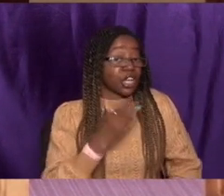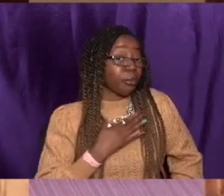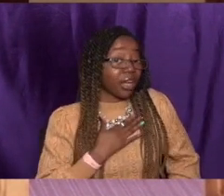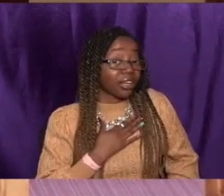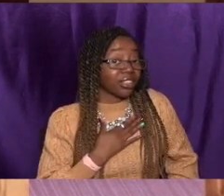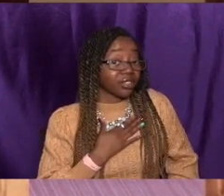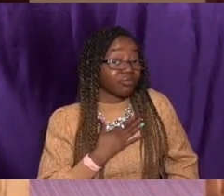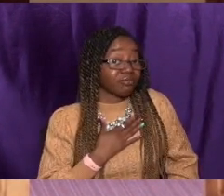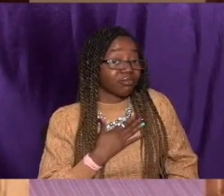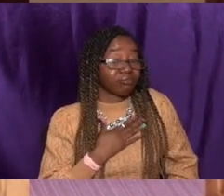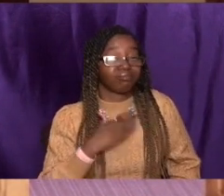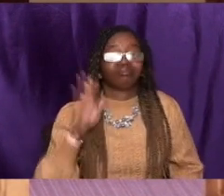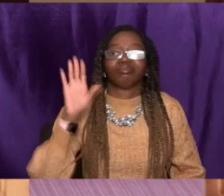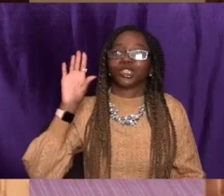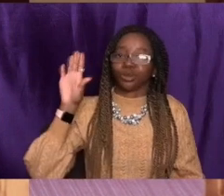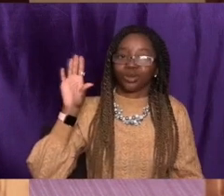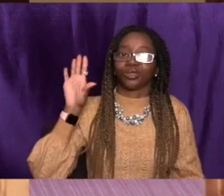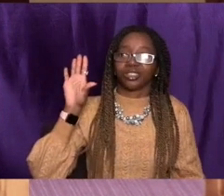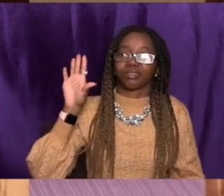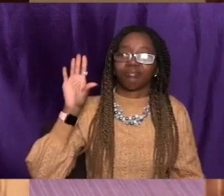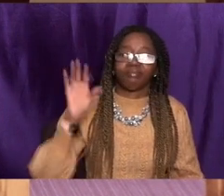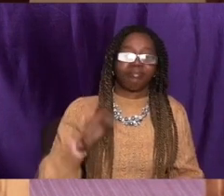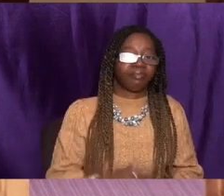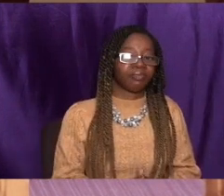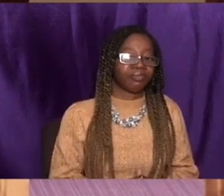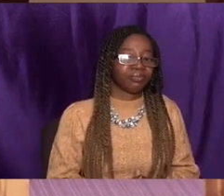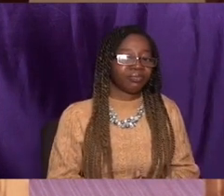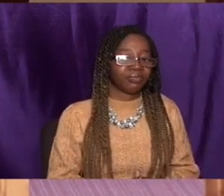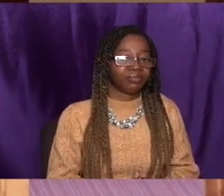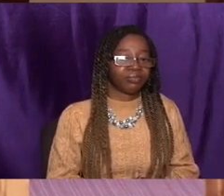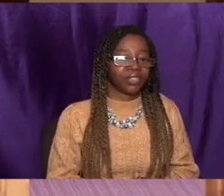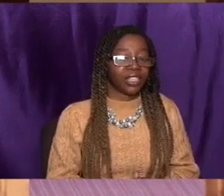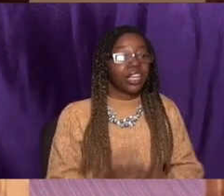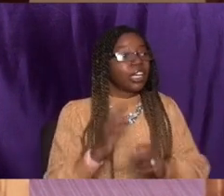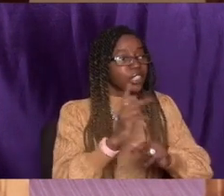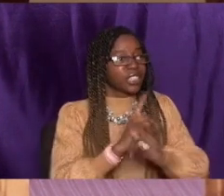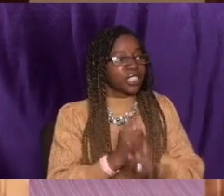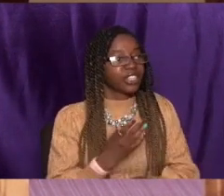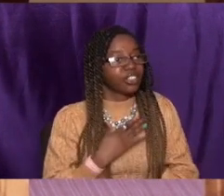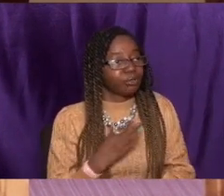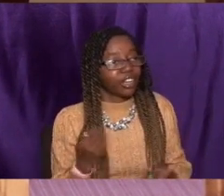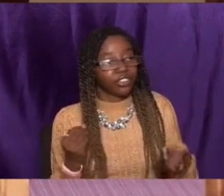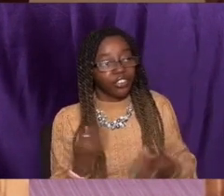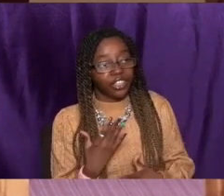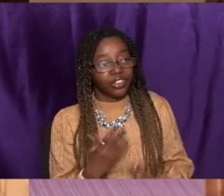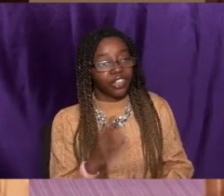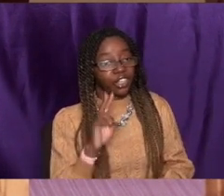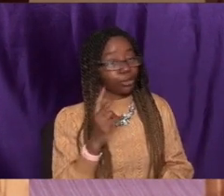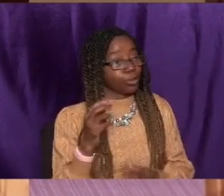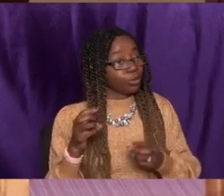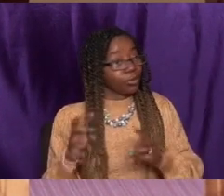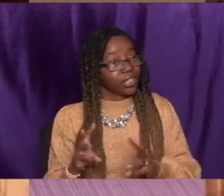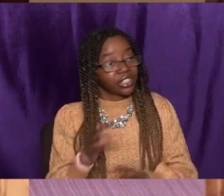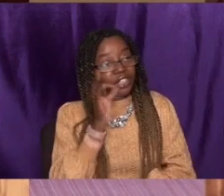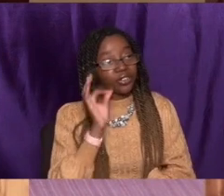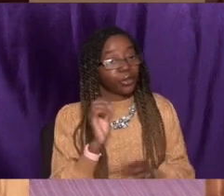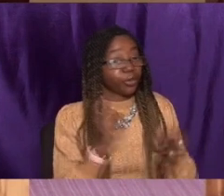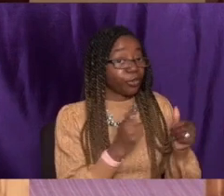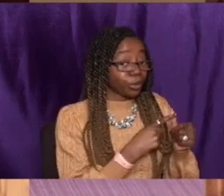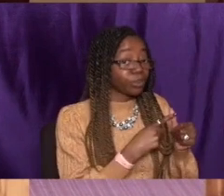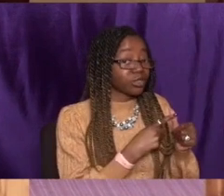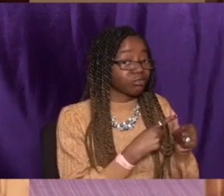mine, it's yours. It takes care of my fear in two ways, Felder. First of